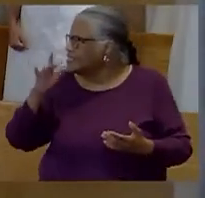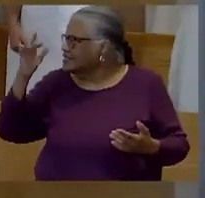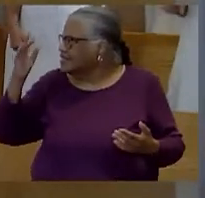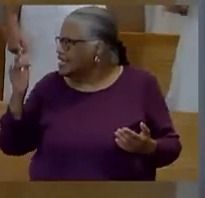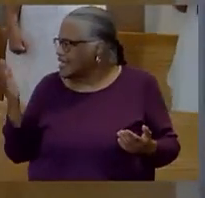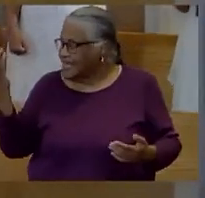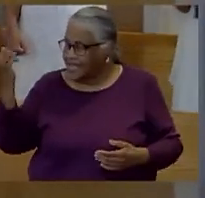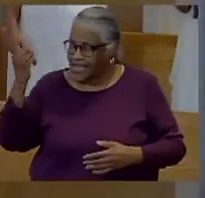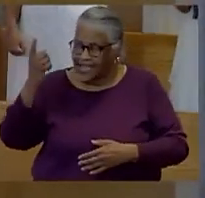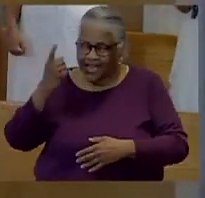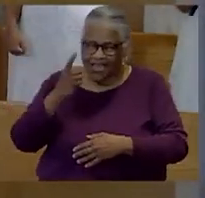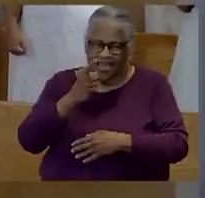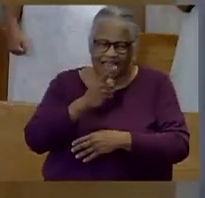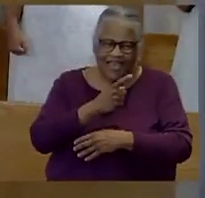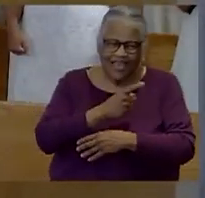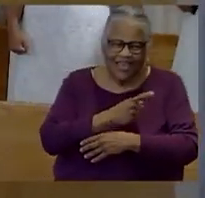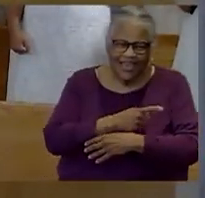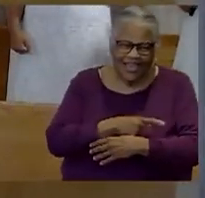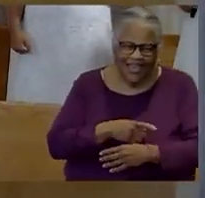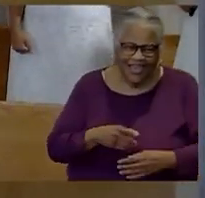Glorious